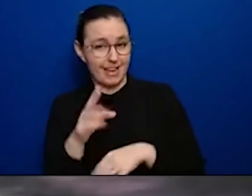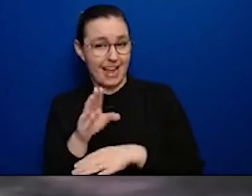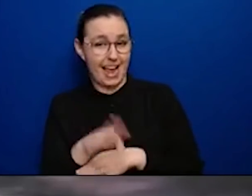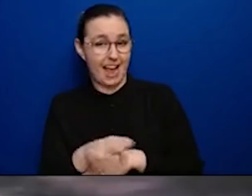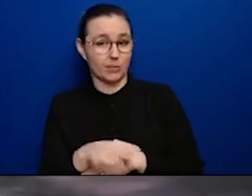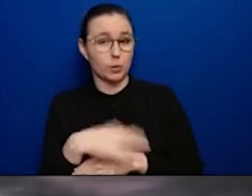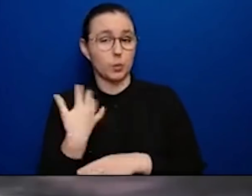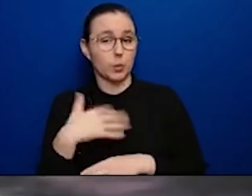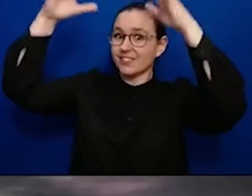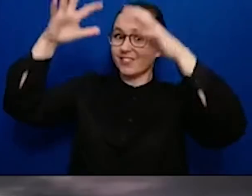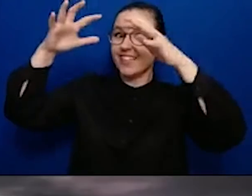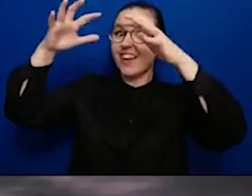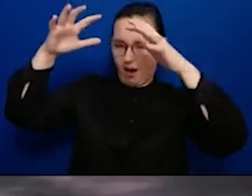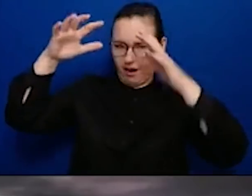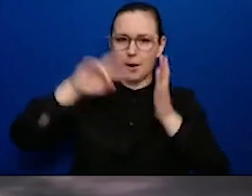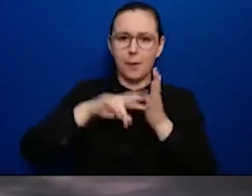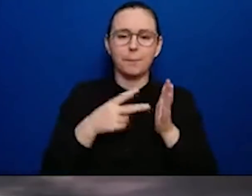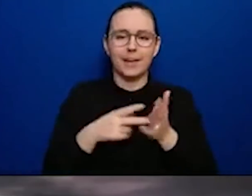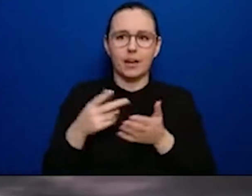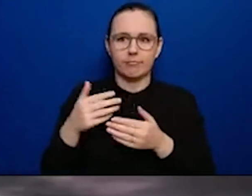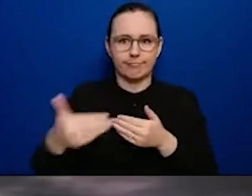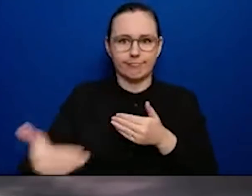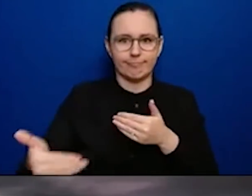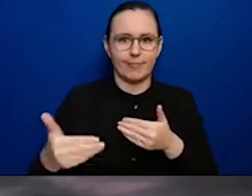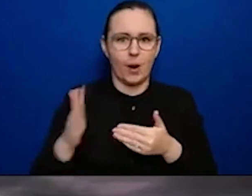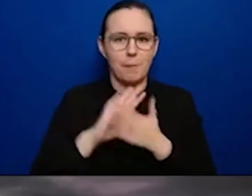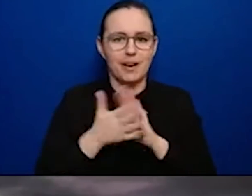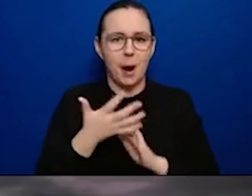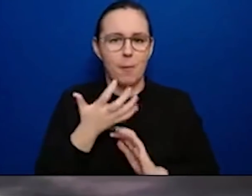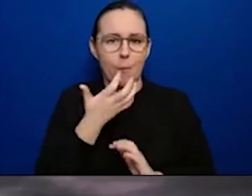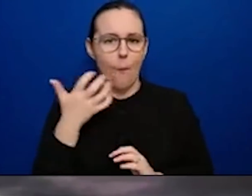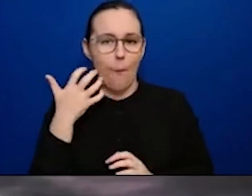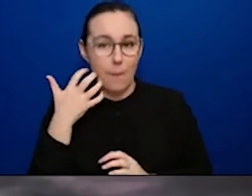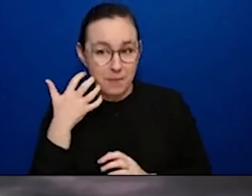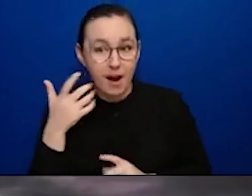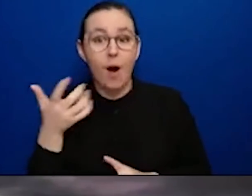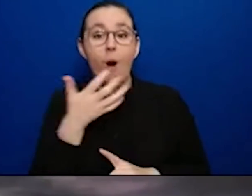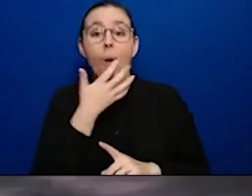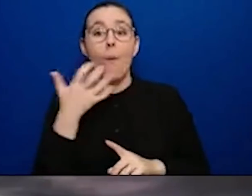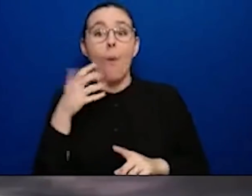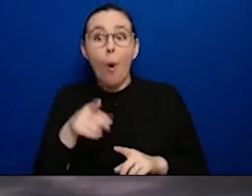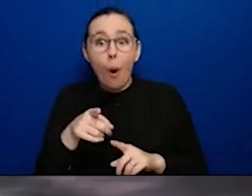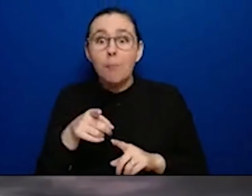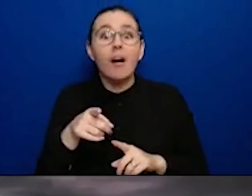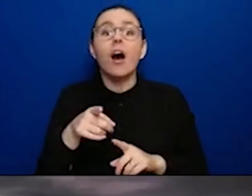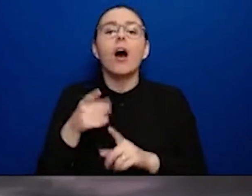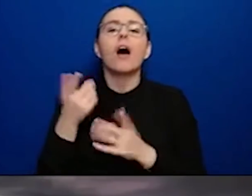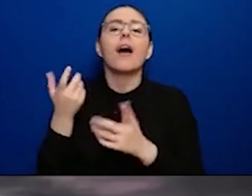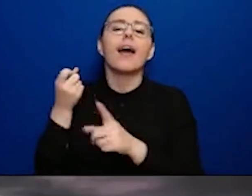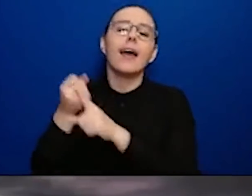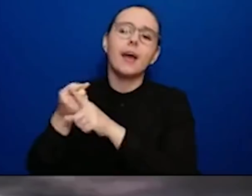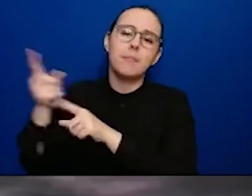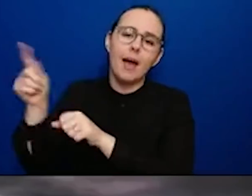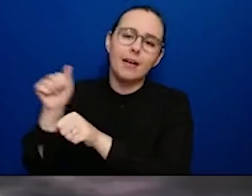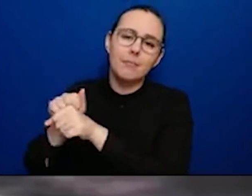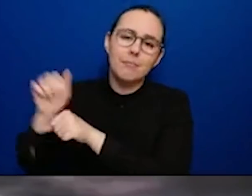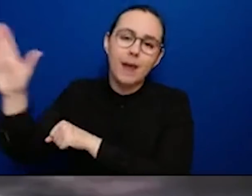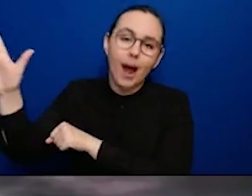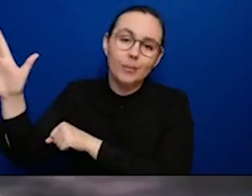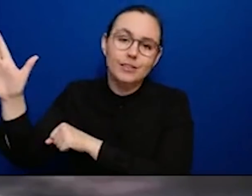the span of a week. We expect more precipitation this afternoon to the tune of up to